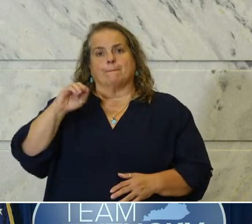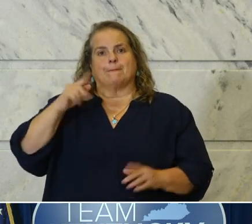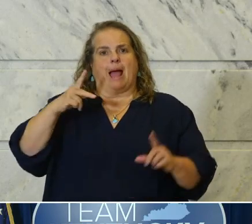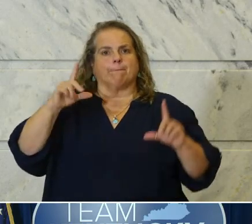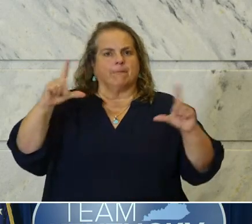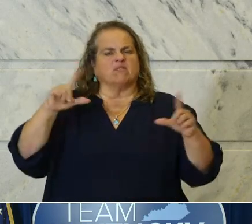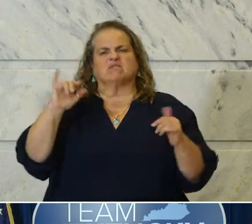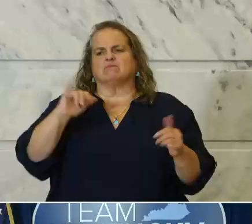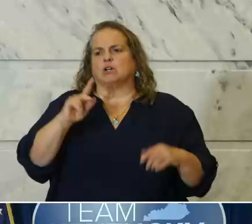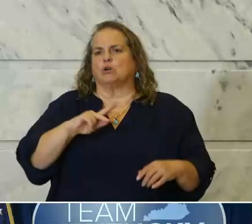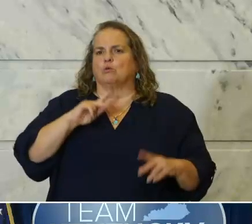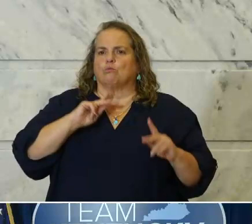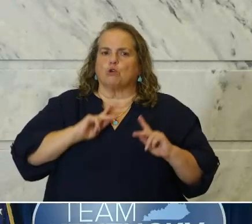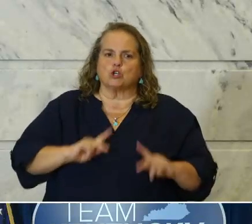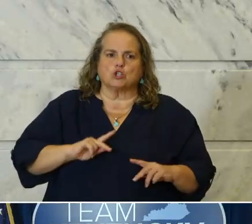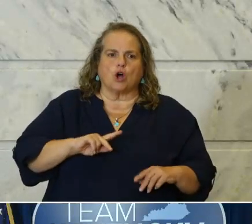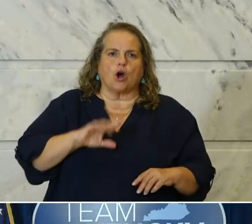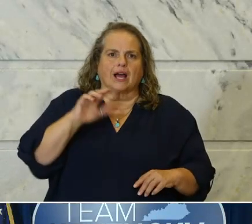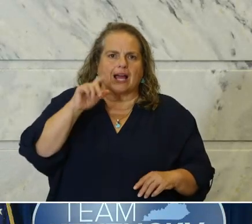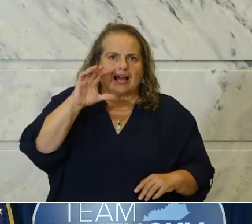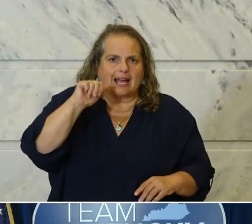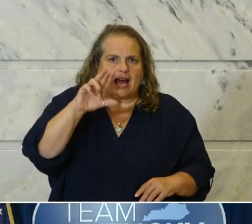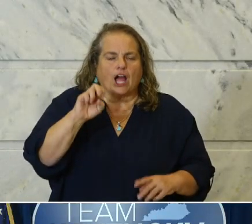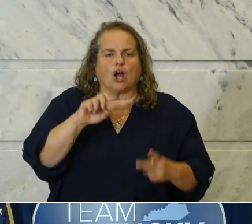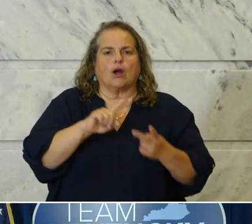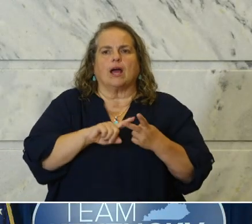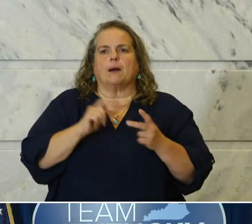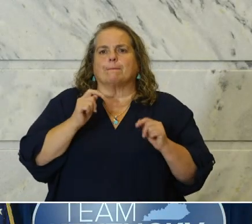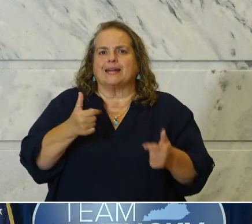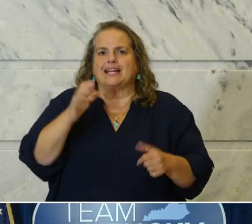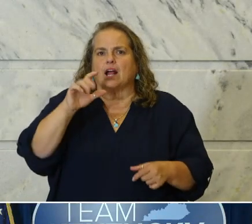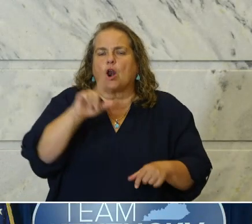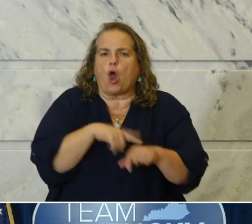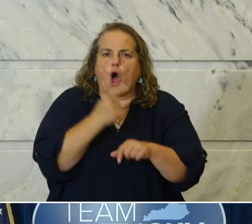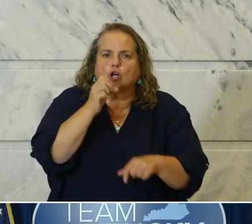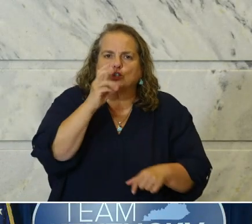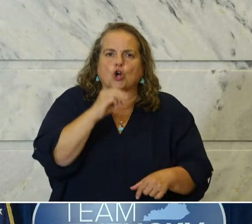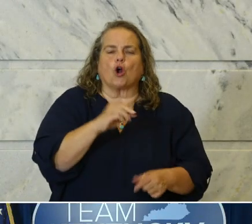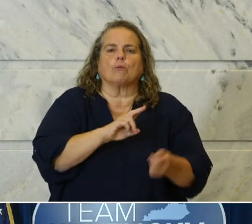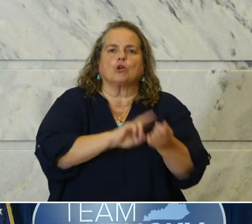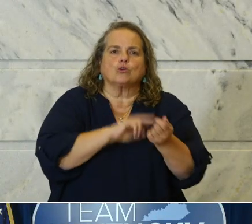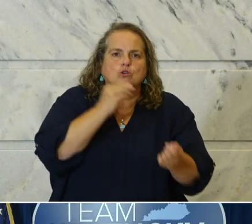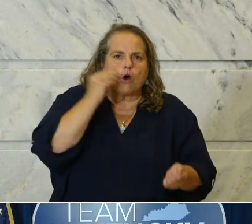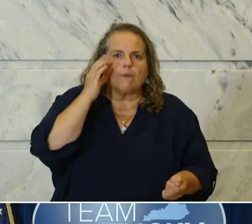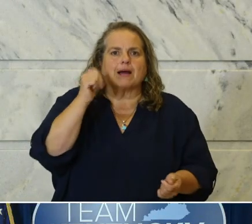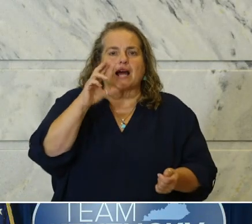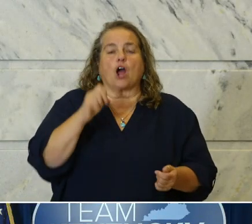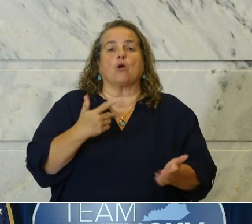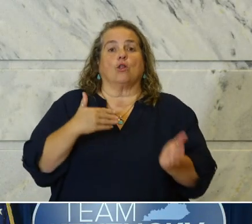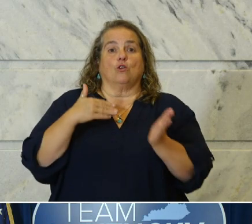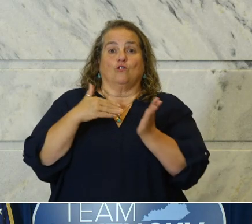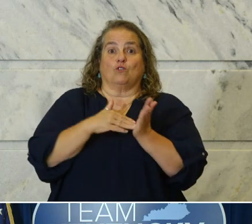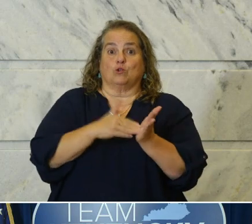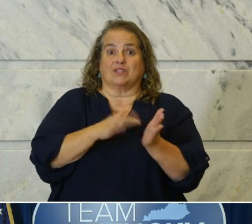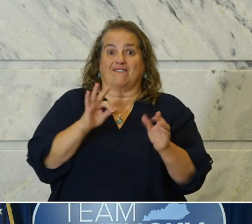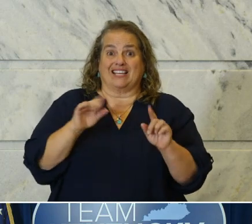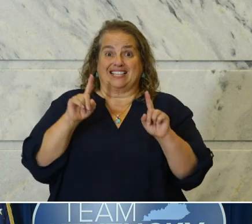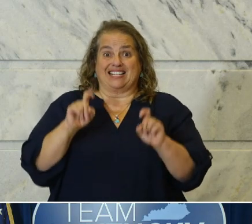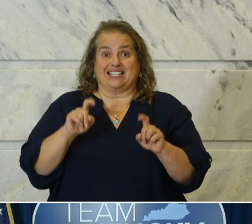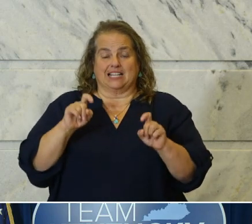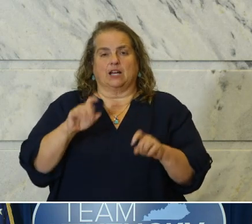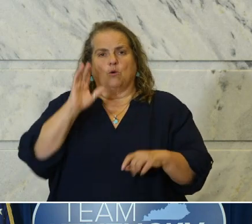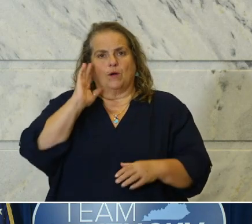cares, intermediate care facilities, other long-term care facilities. The frequency of testing is going to be